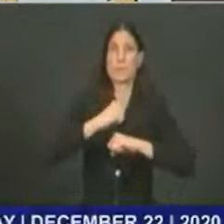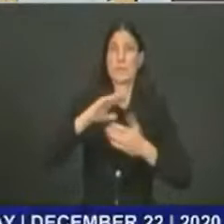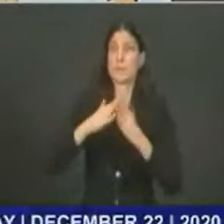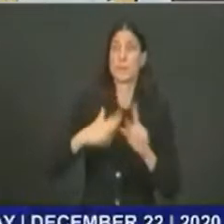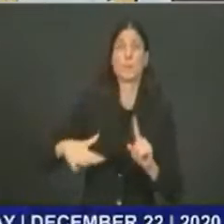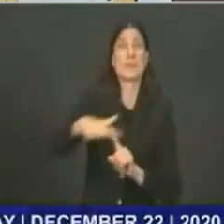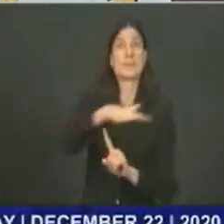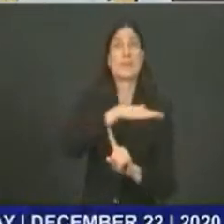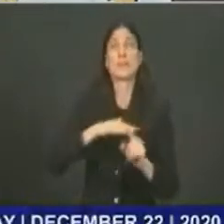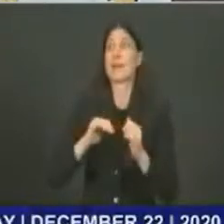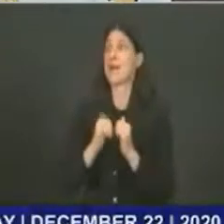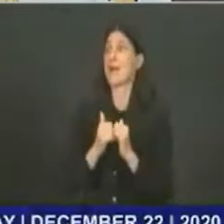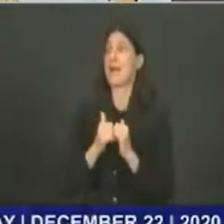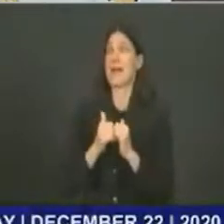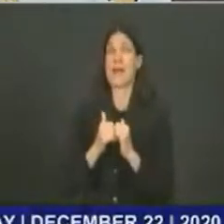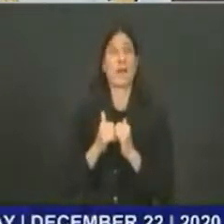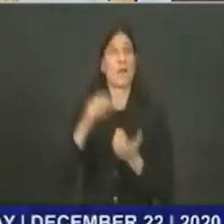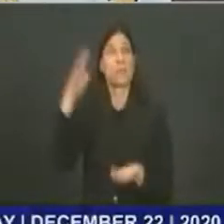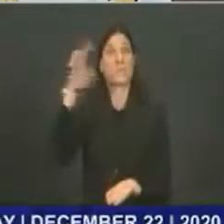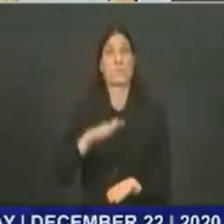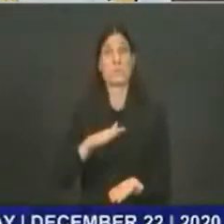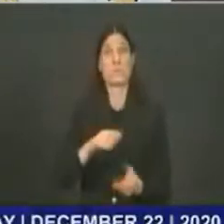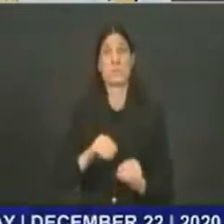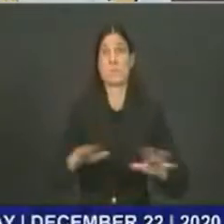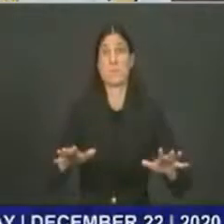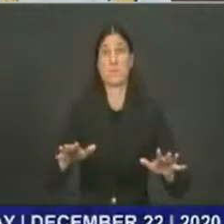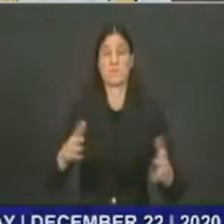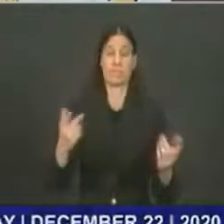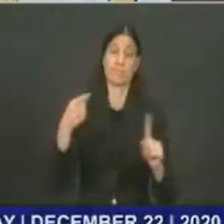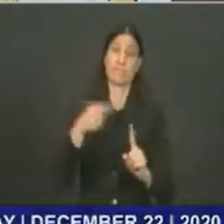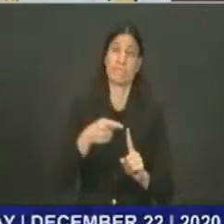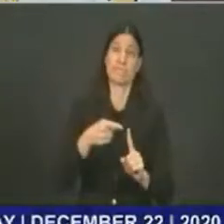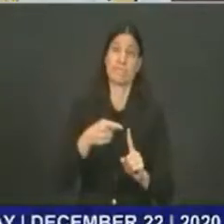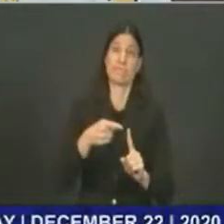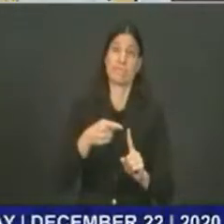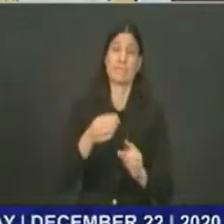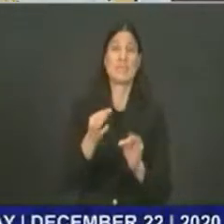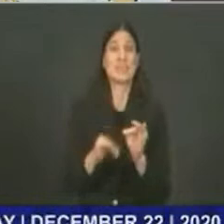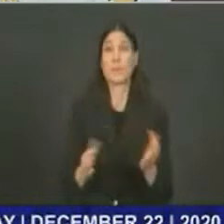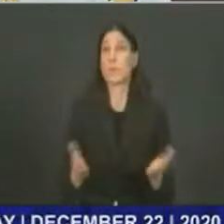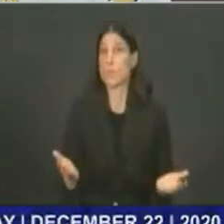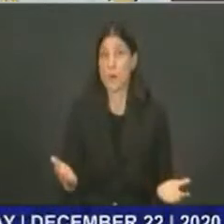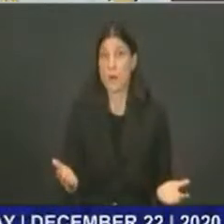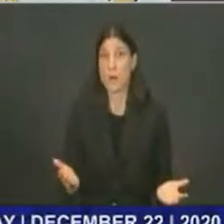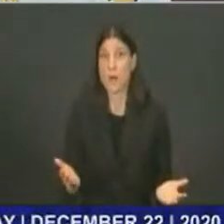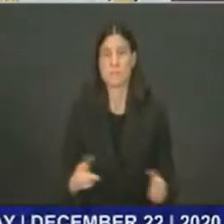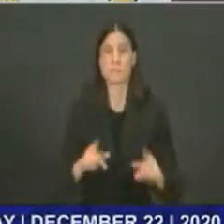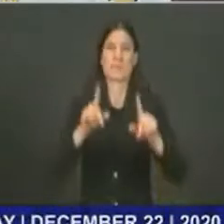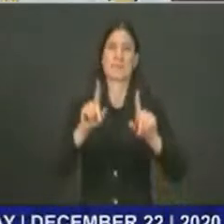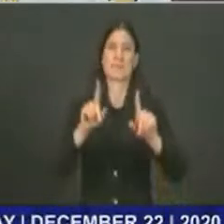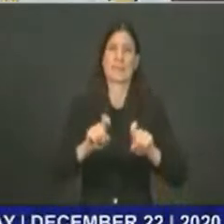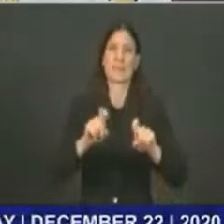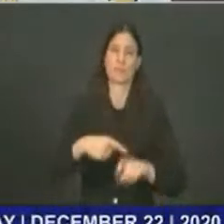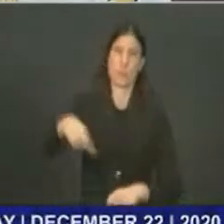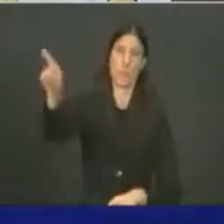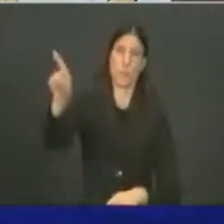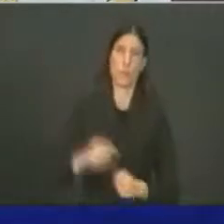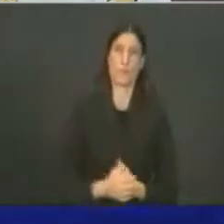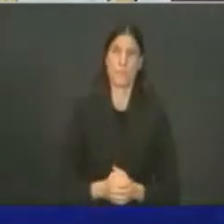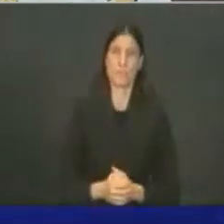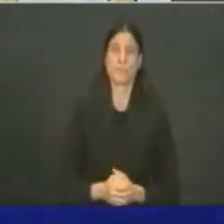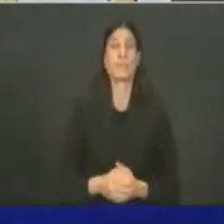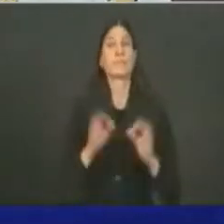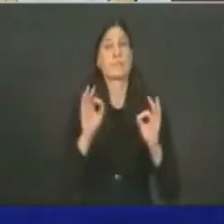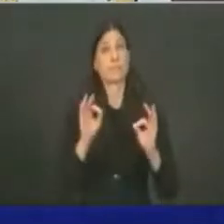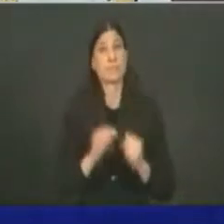your household, getting tested regularly can help you when it comes to COVID-19. That gets into the second part of what goes along